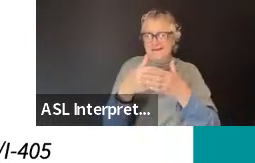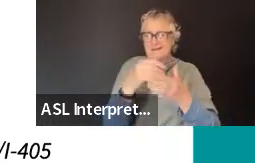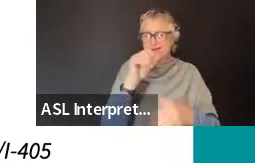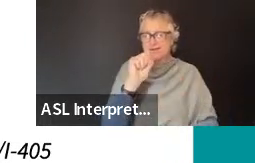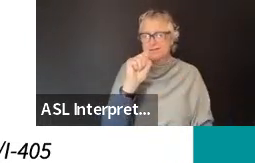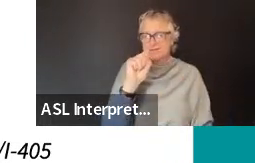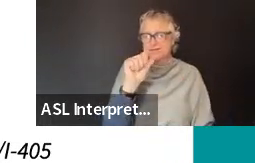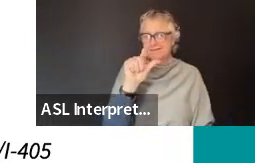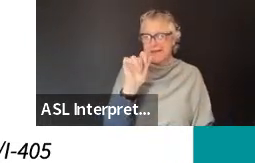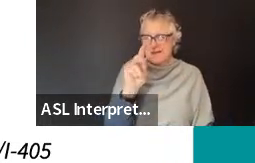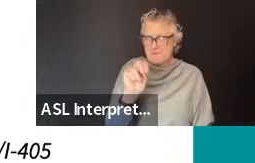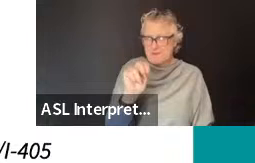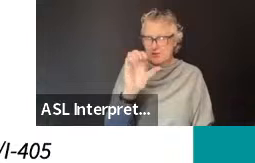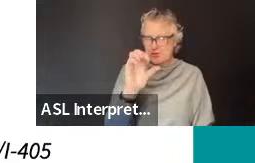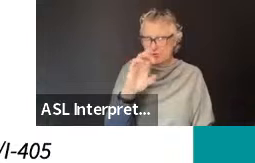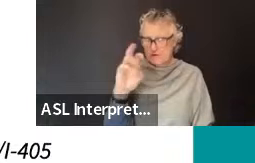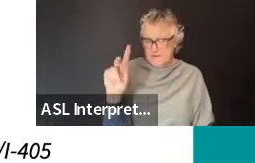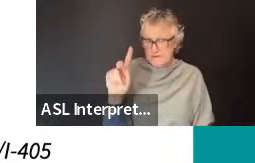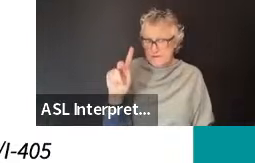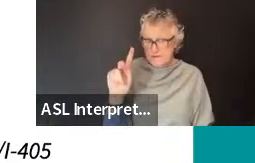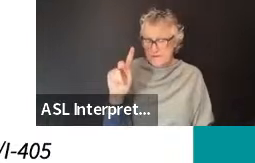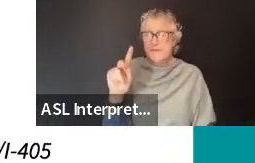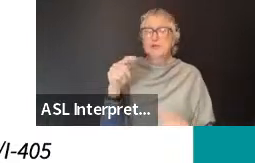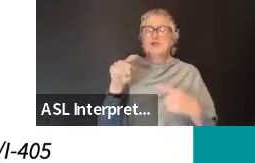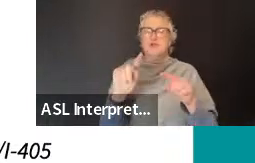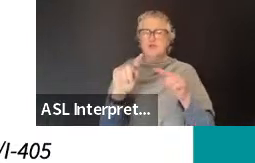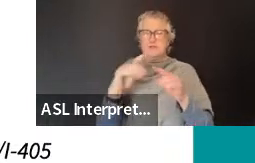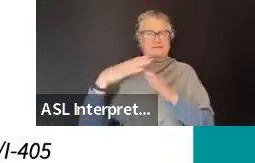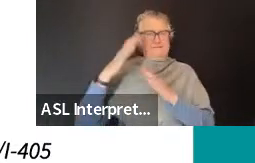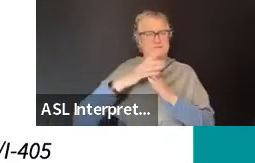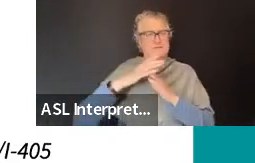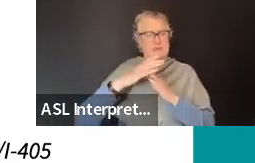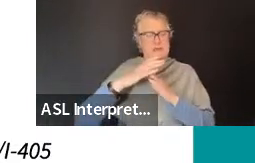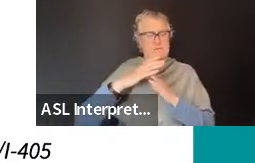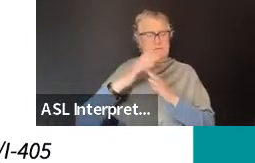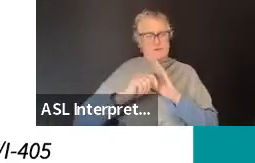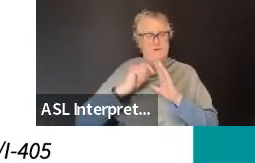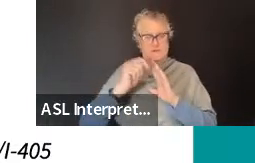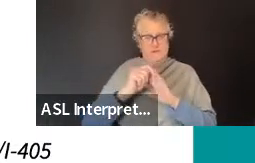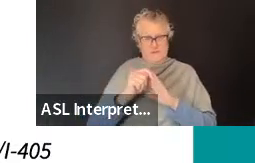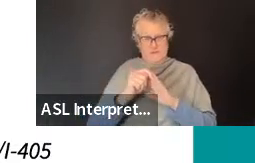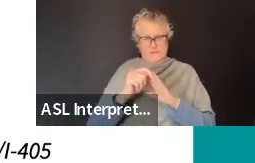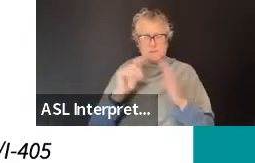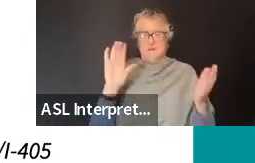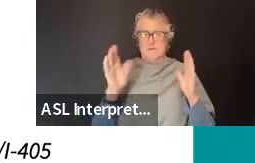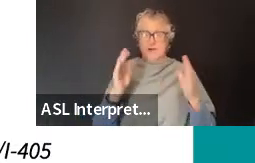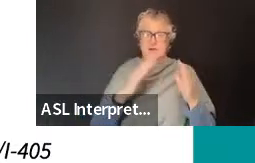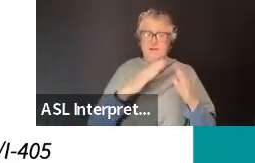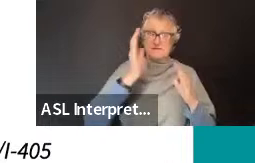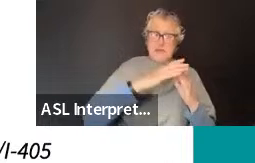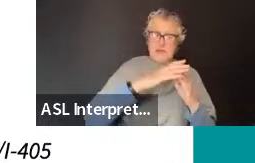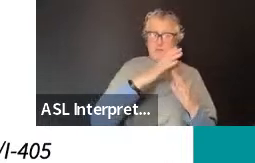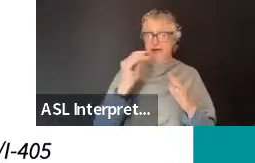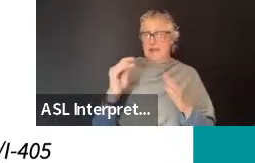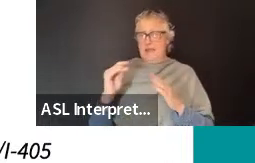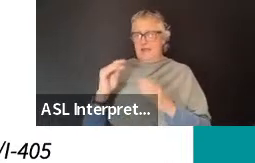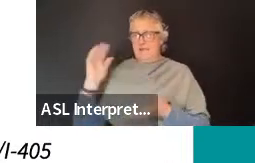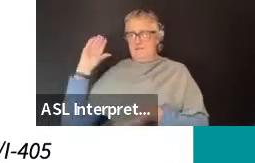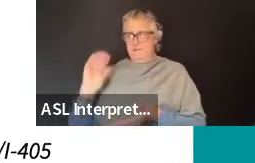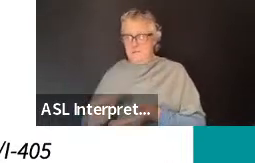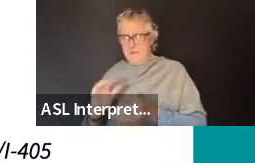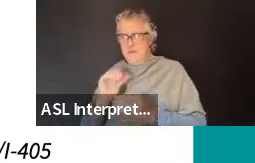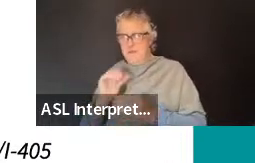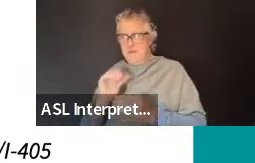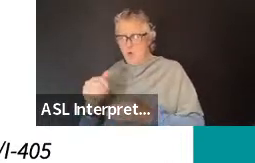the weekday peak periods. So peak period and off-peak period travel times will decrease compared to the no build. The